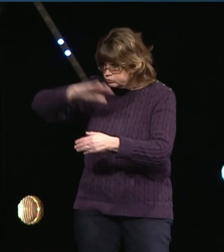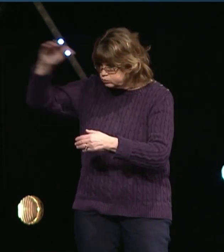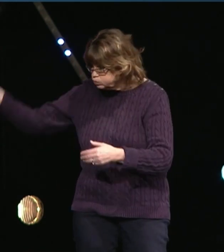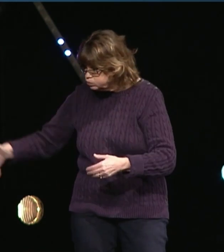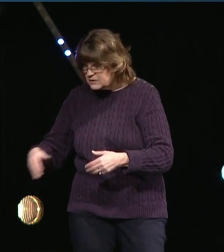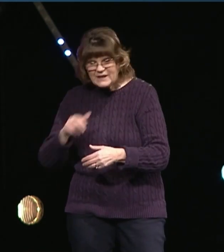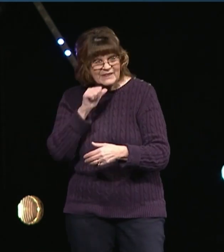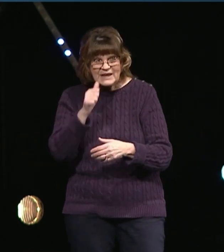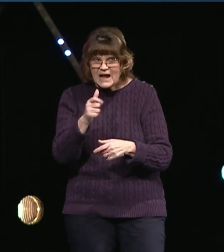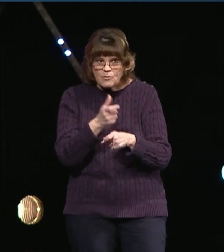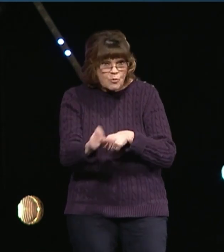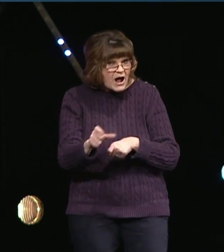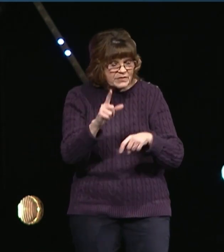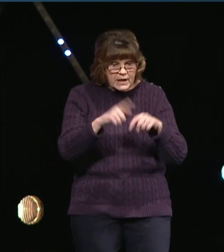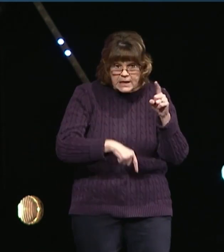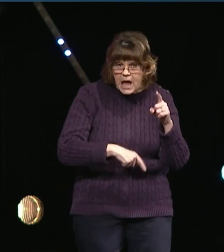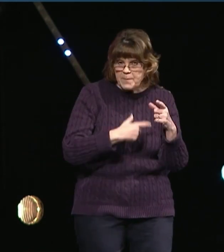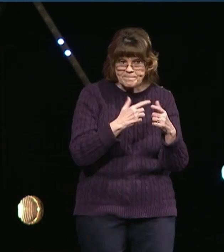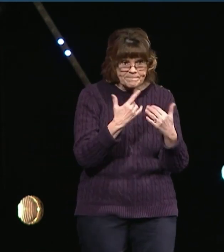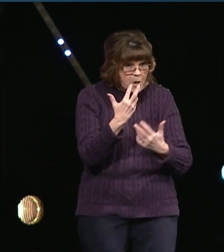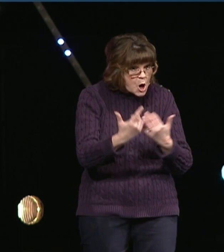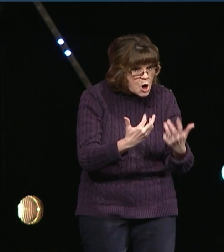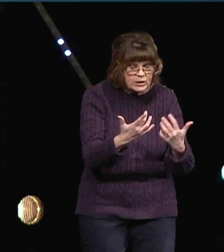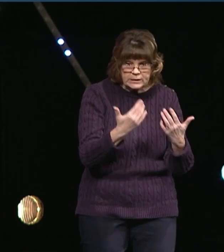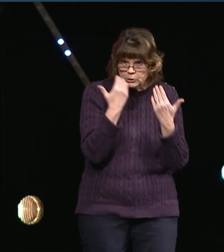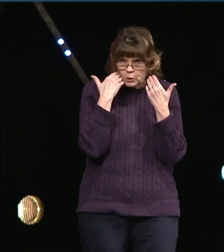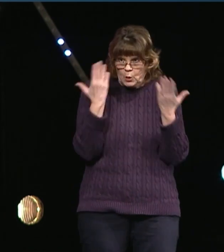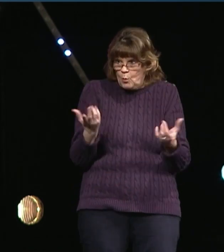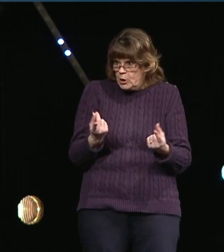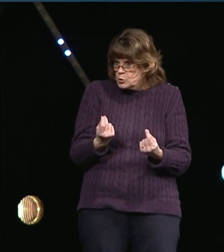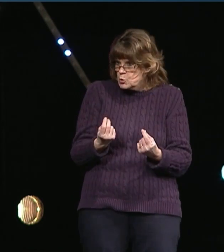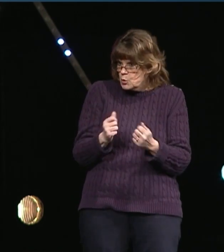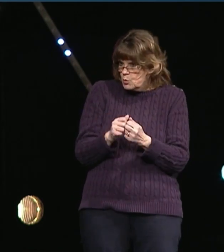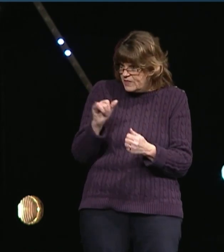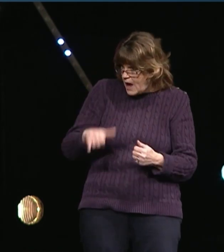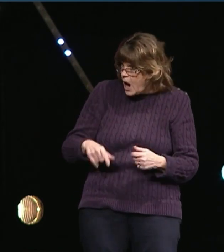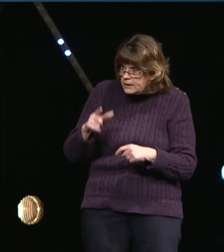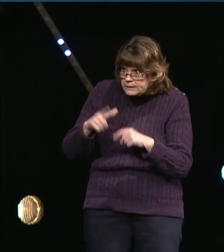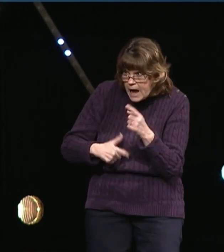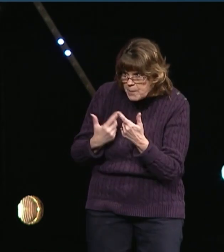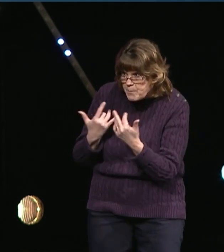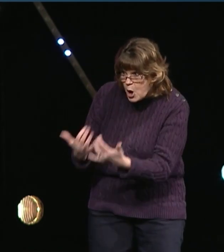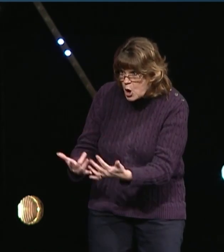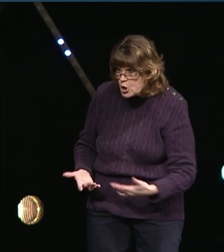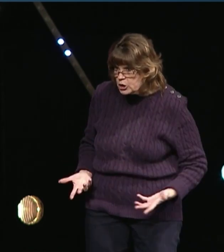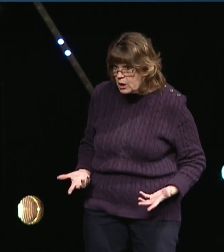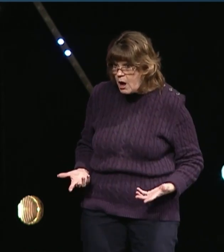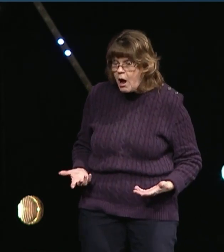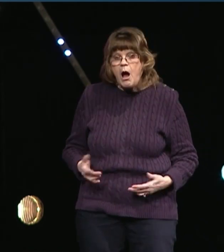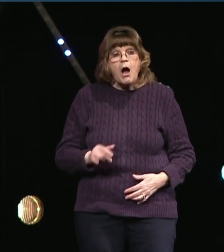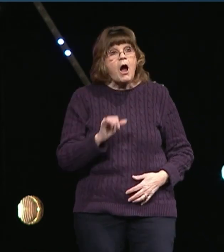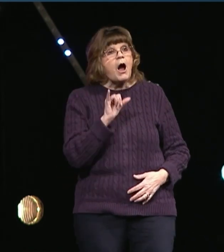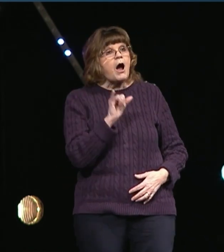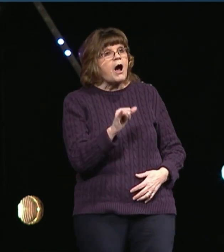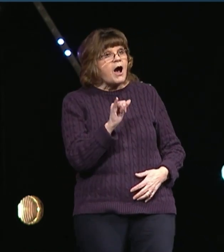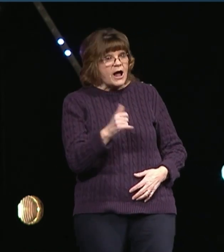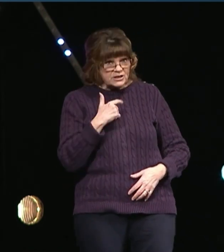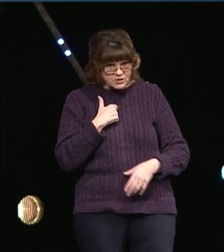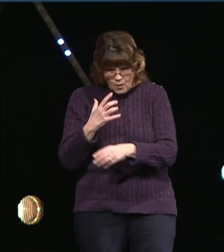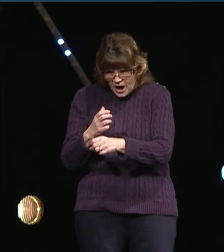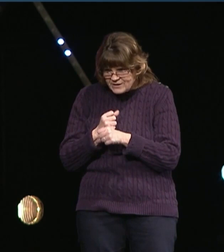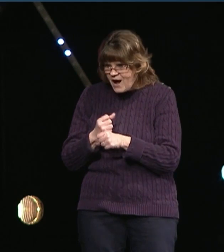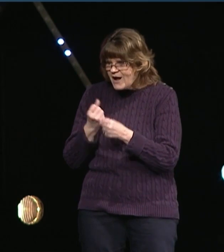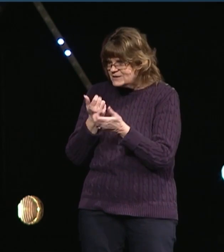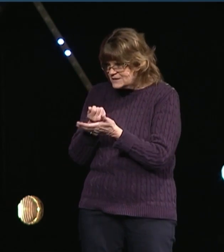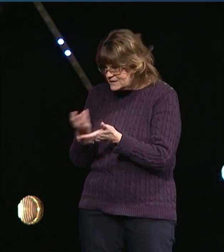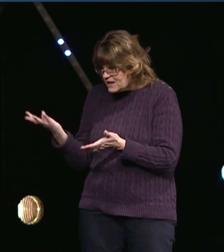won't rot. They can't burn them. Don't know what to do with them. And I said, they can't burn them. And he said, so I went and got a whole bunch of